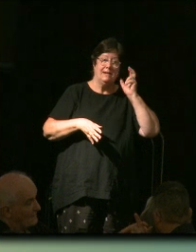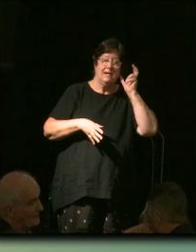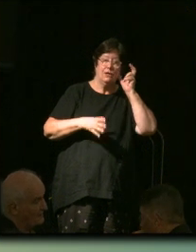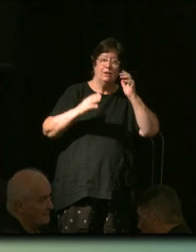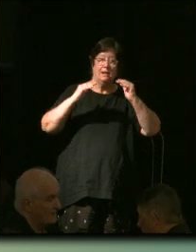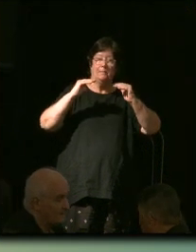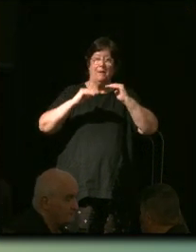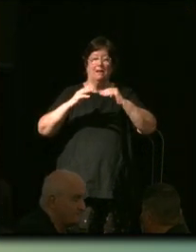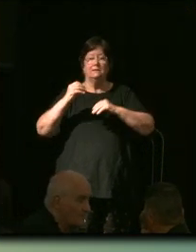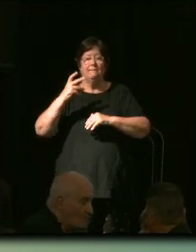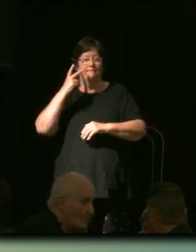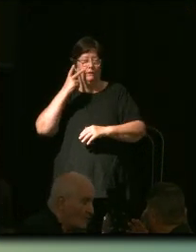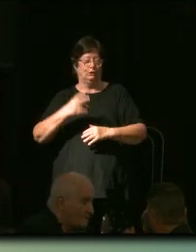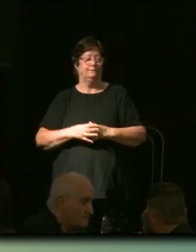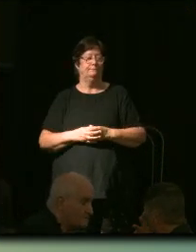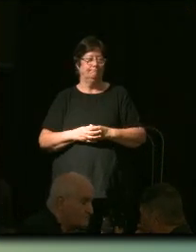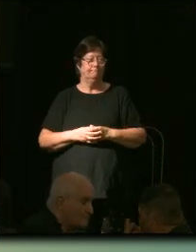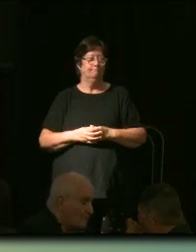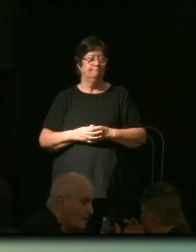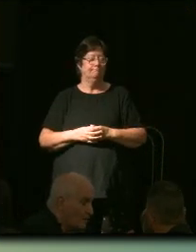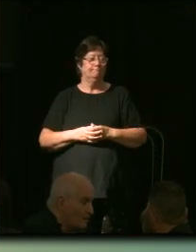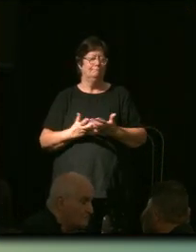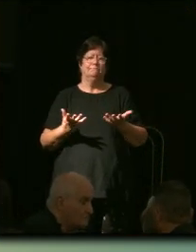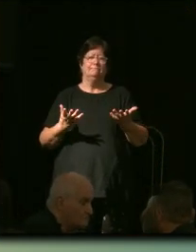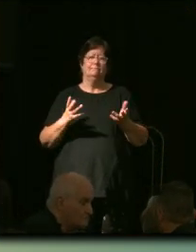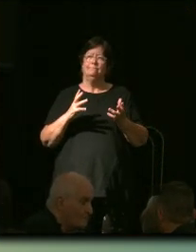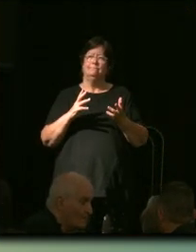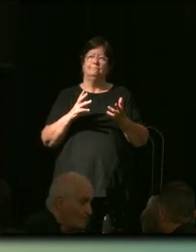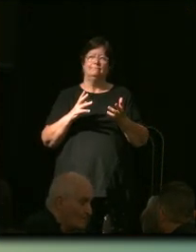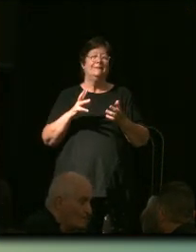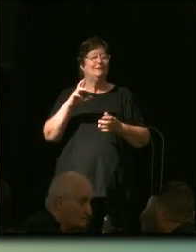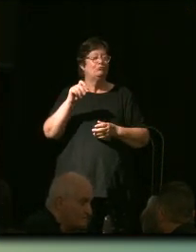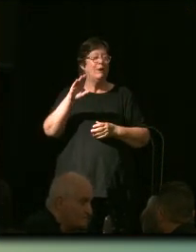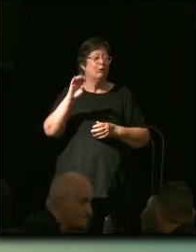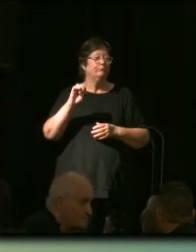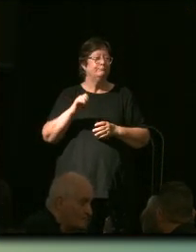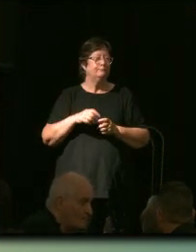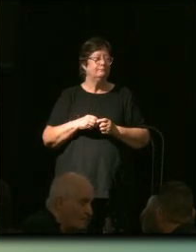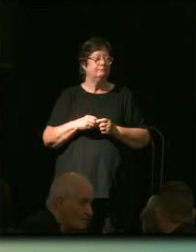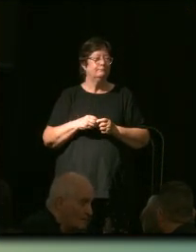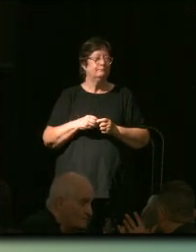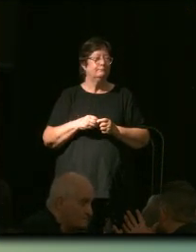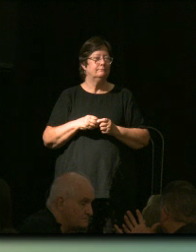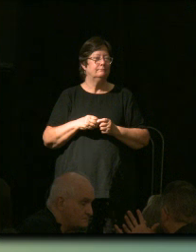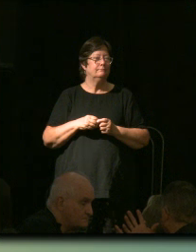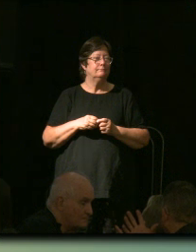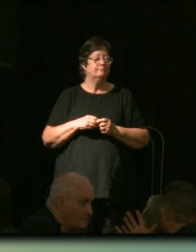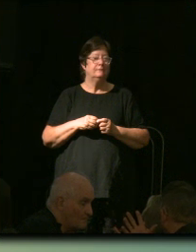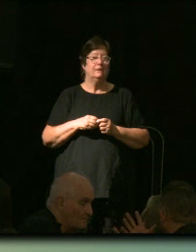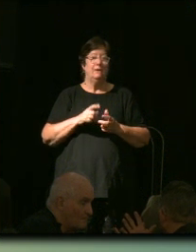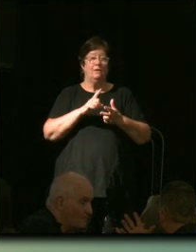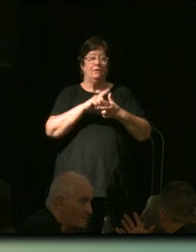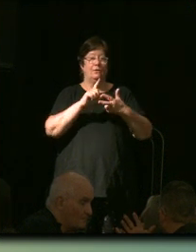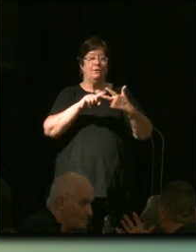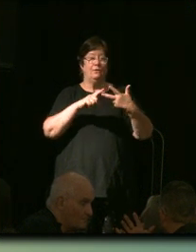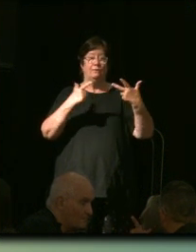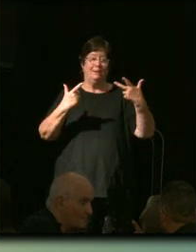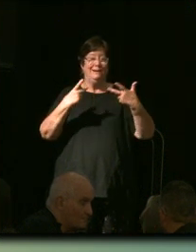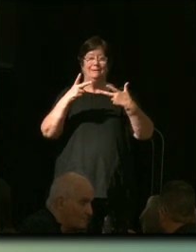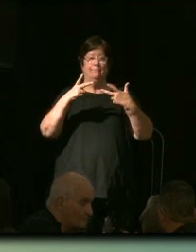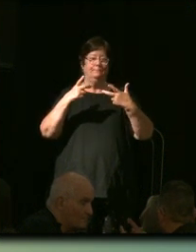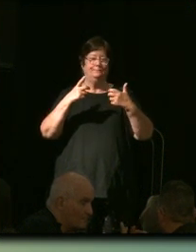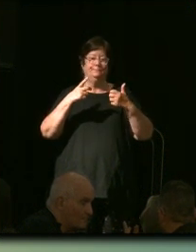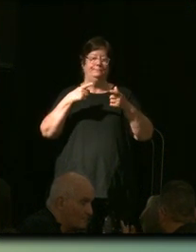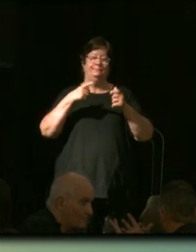balance, and vision. It's very much a rare disease. There are 3 main